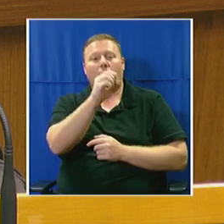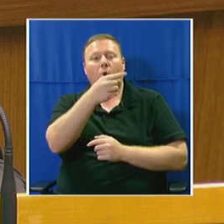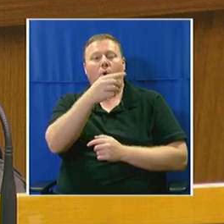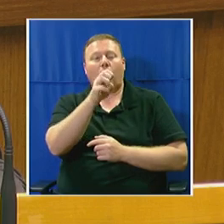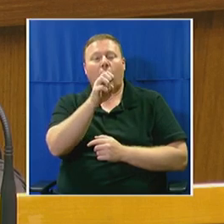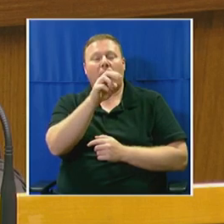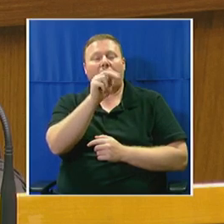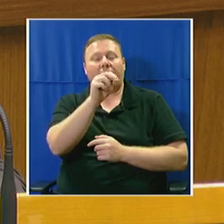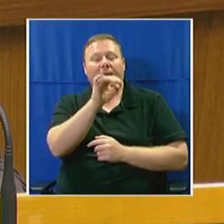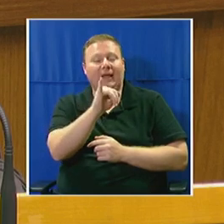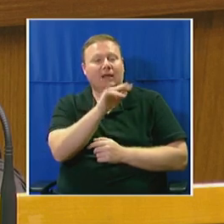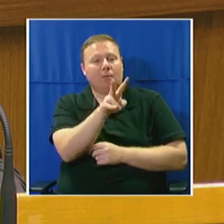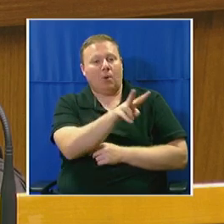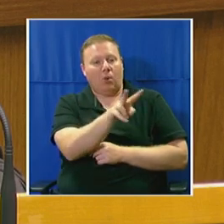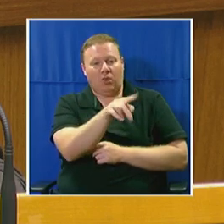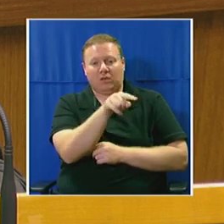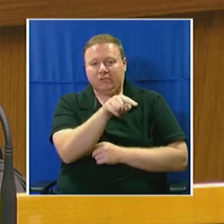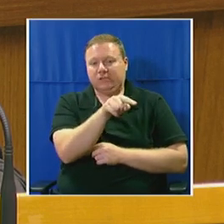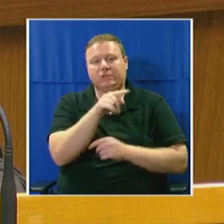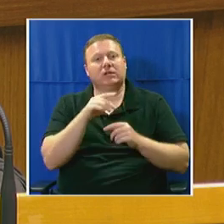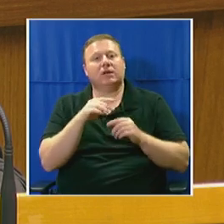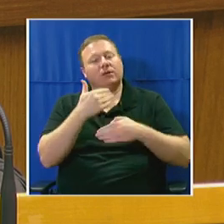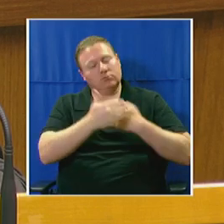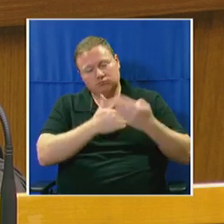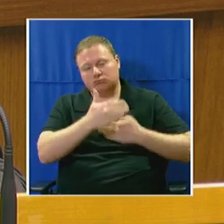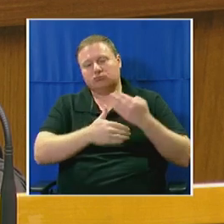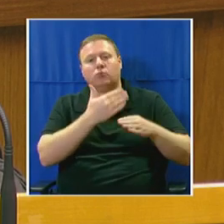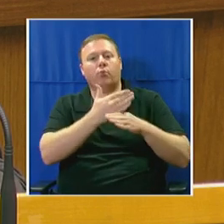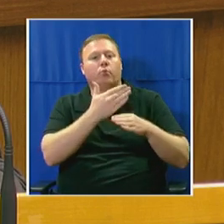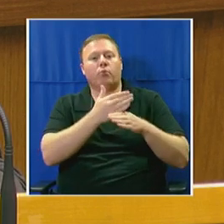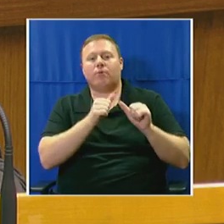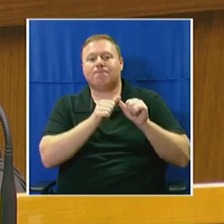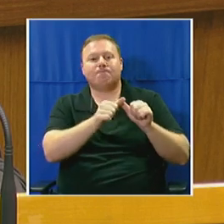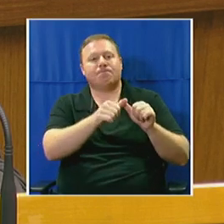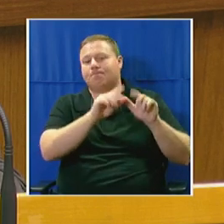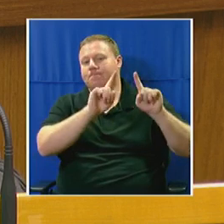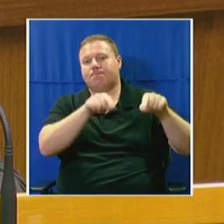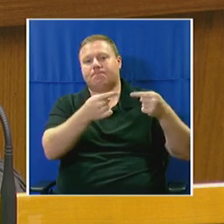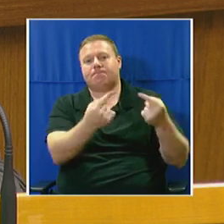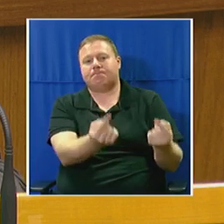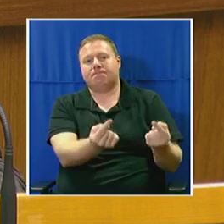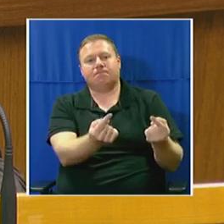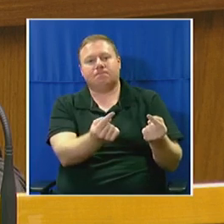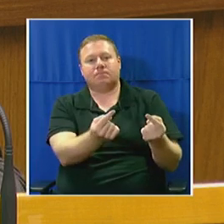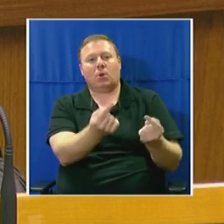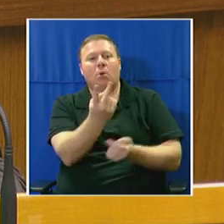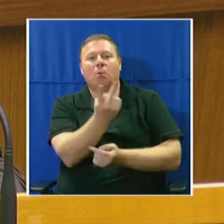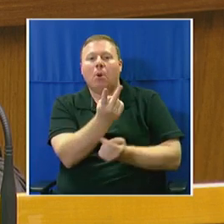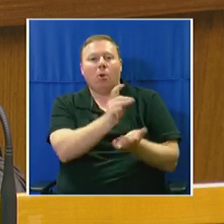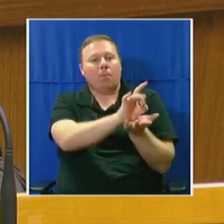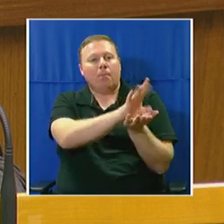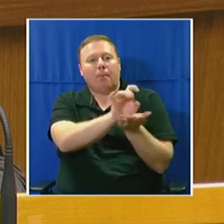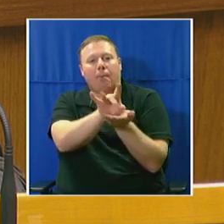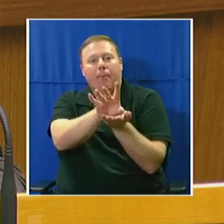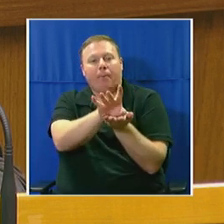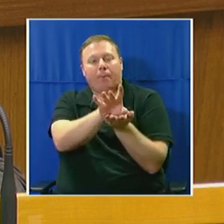considering their totality of evidence before the committee that Advocates jiba